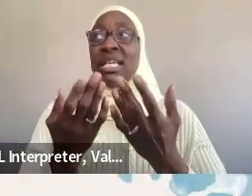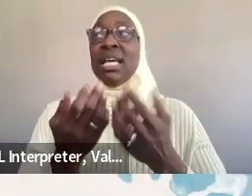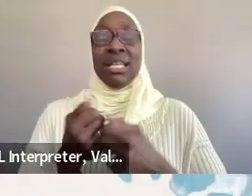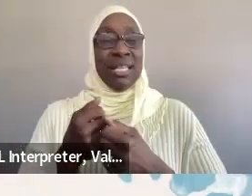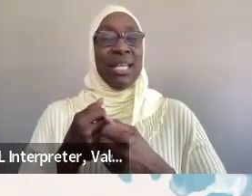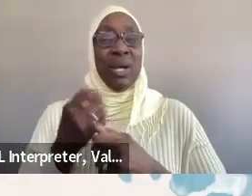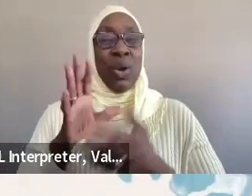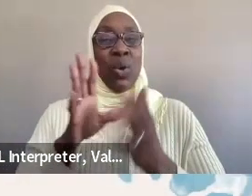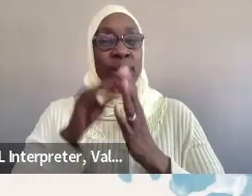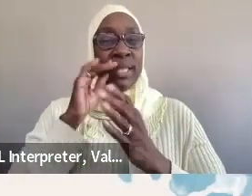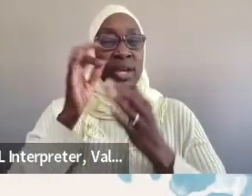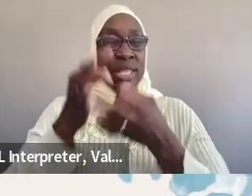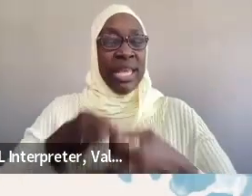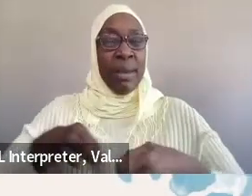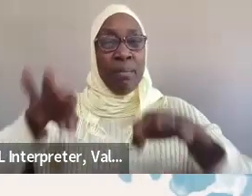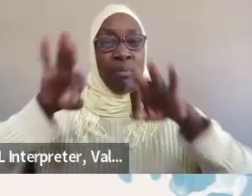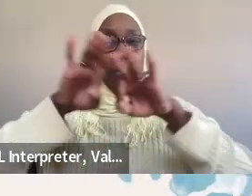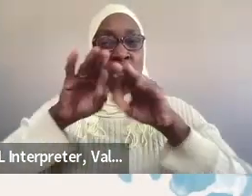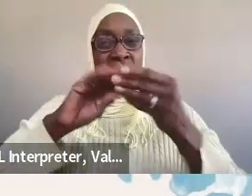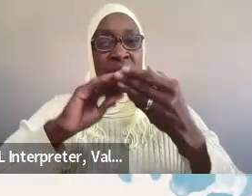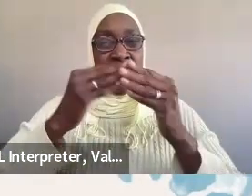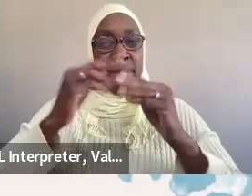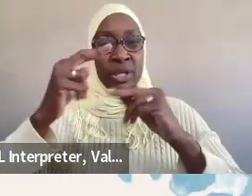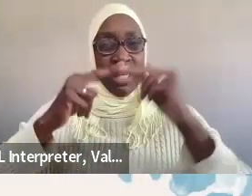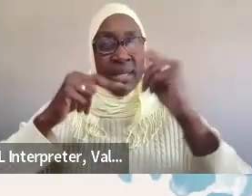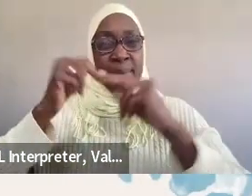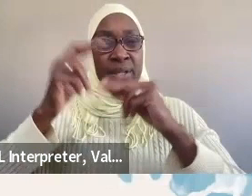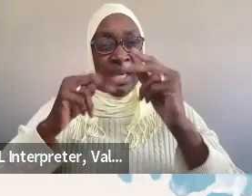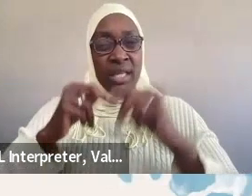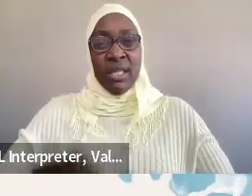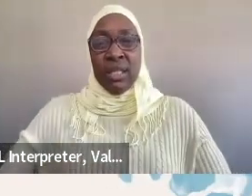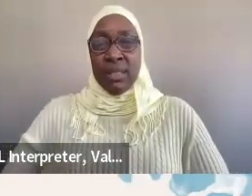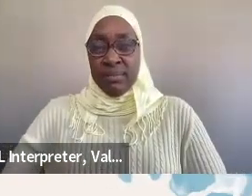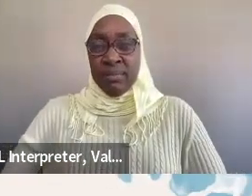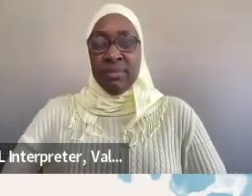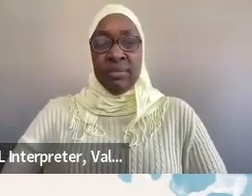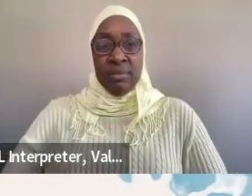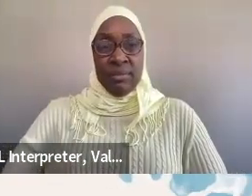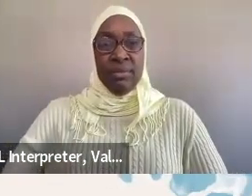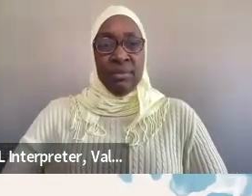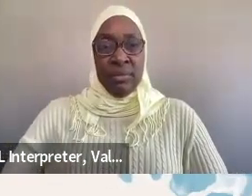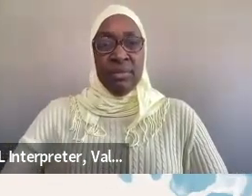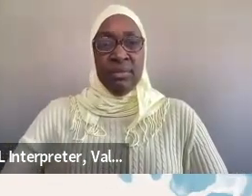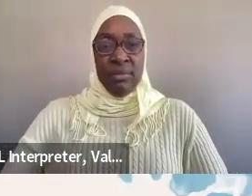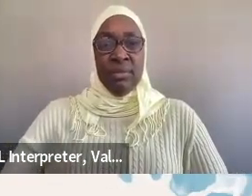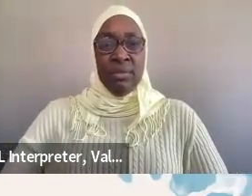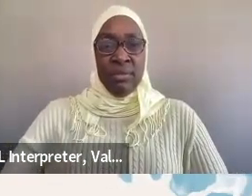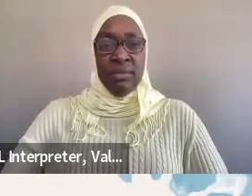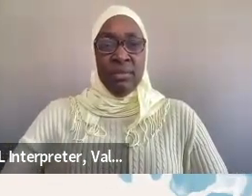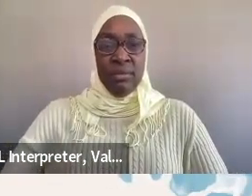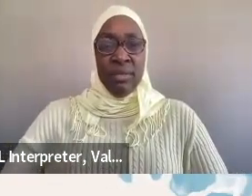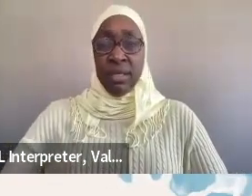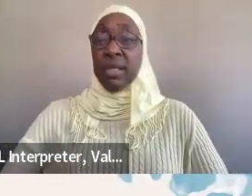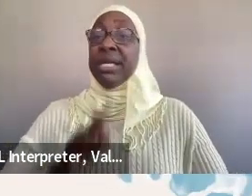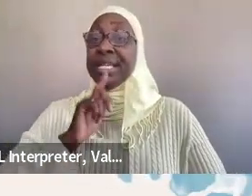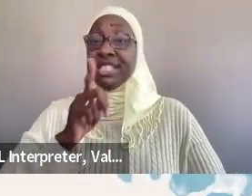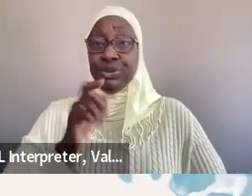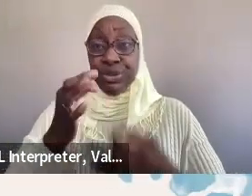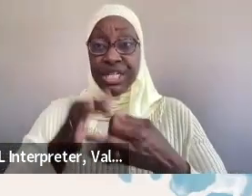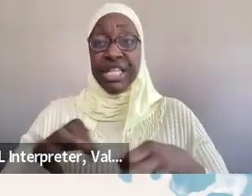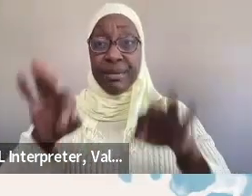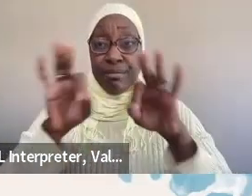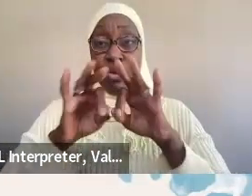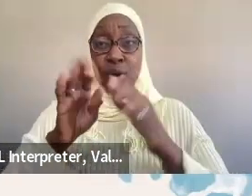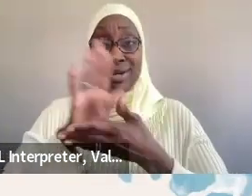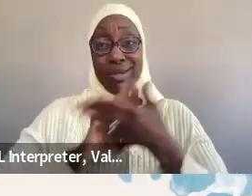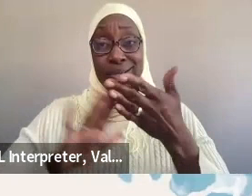community building. And this is especially important on a college campus where, you know, we graduate after 4 years, right? Like it